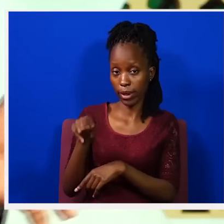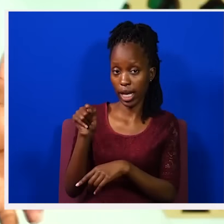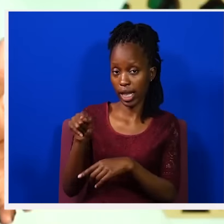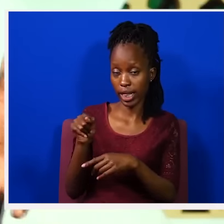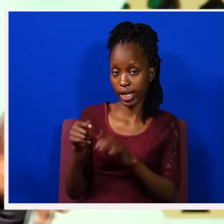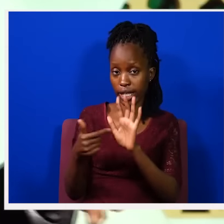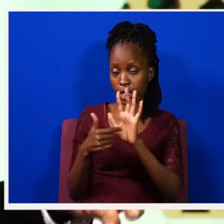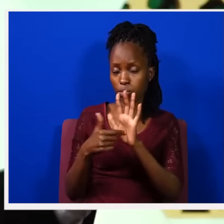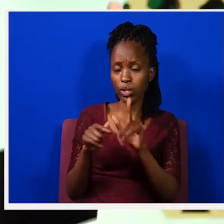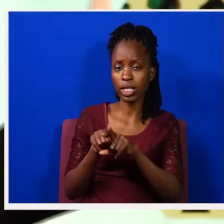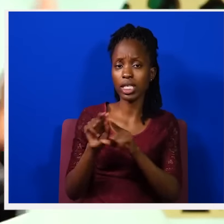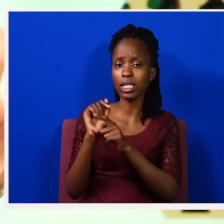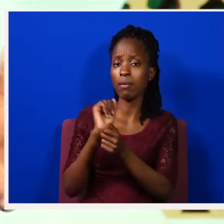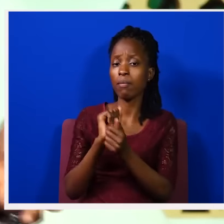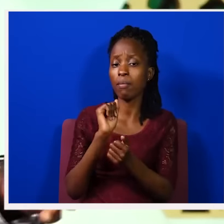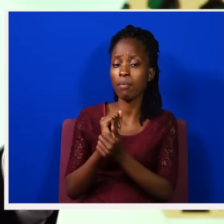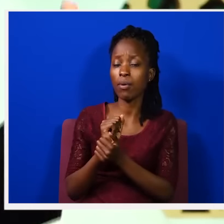Paul includes